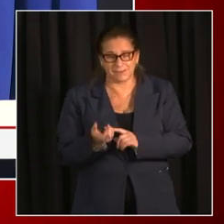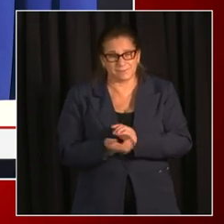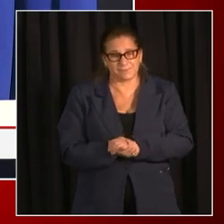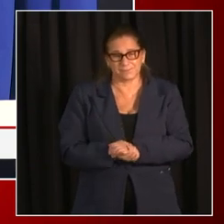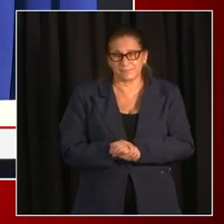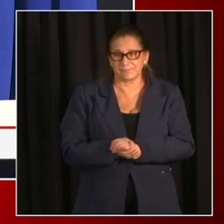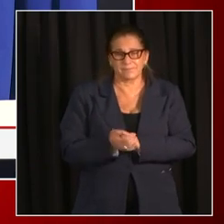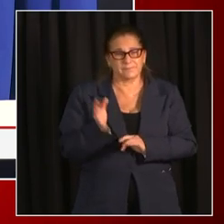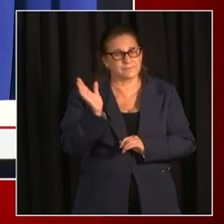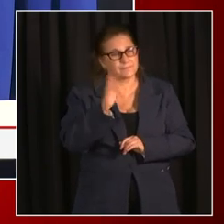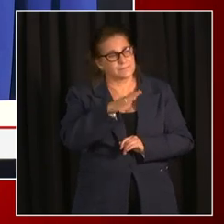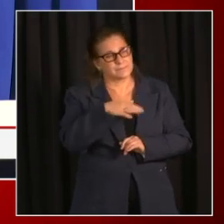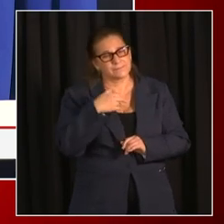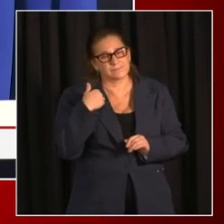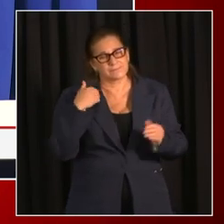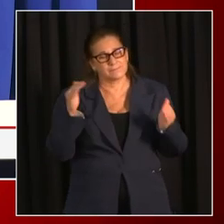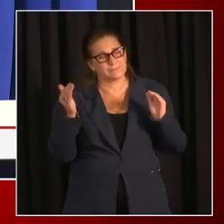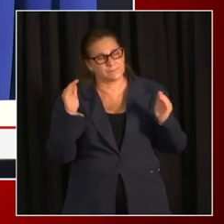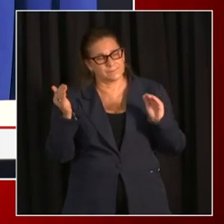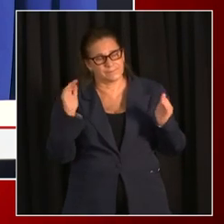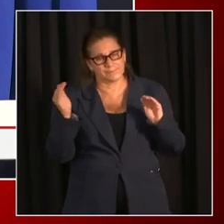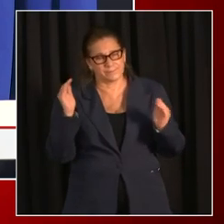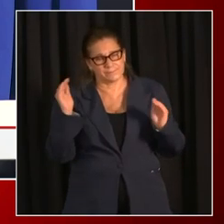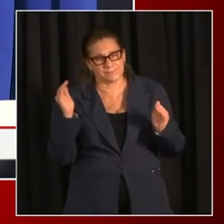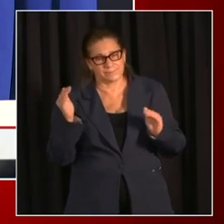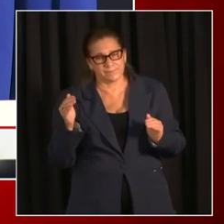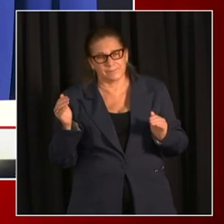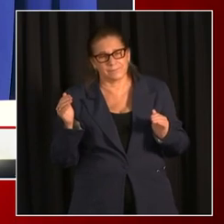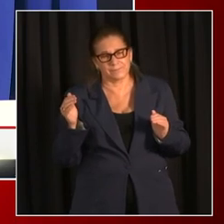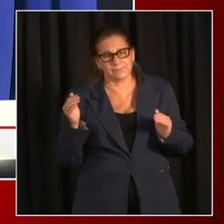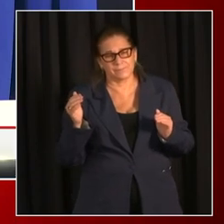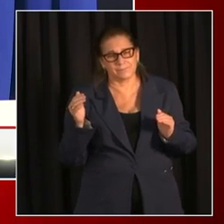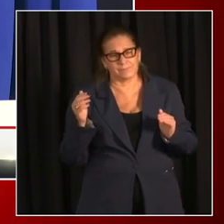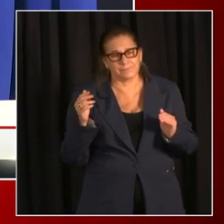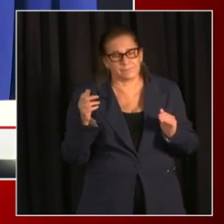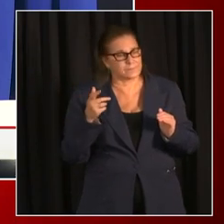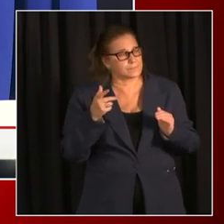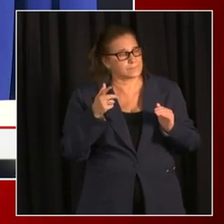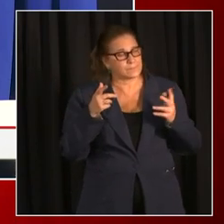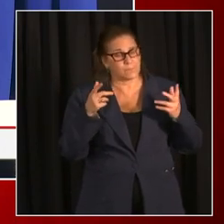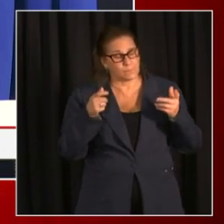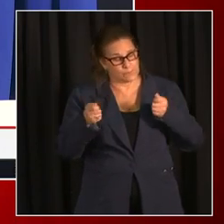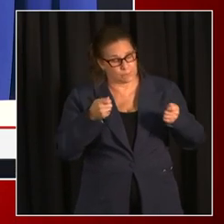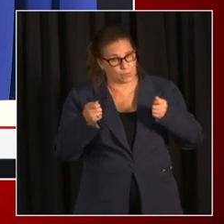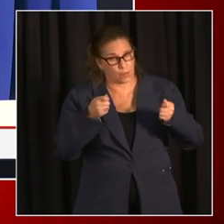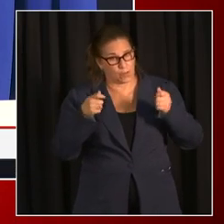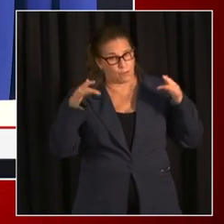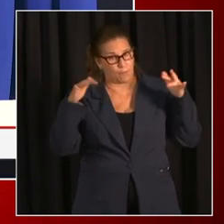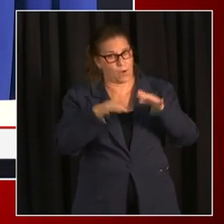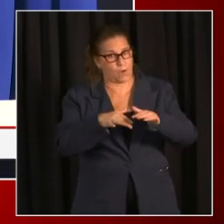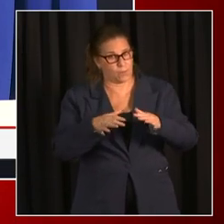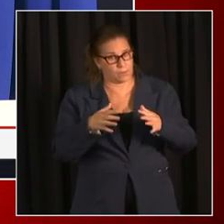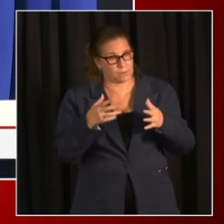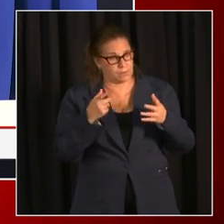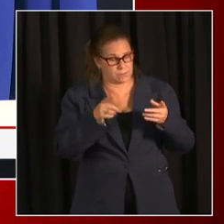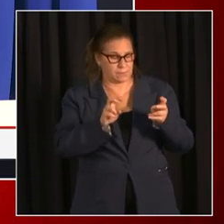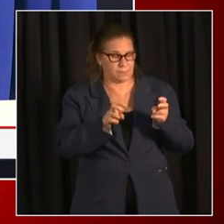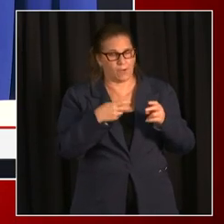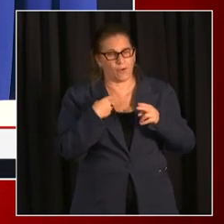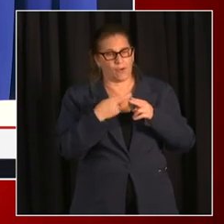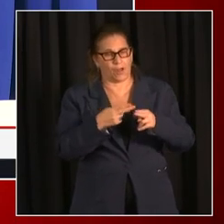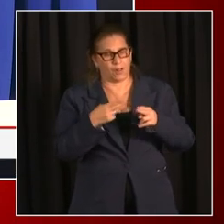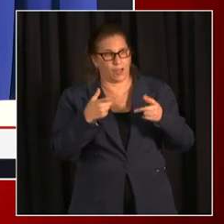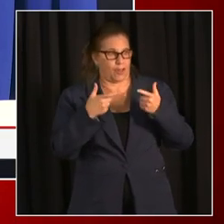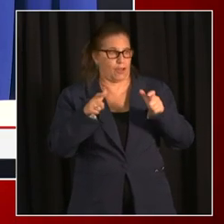so can I compare 2 crowd control incidents? If we look at the 2 incidences where there have been